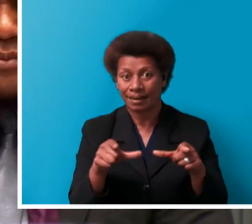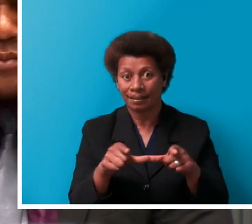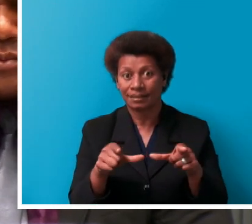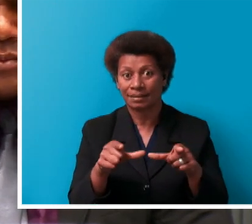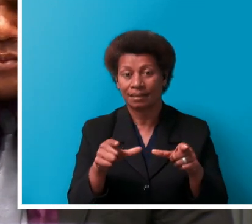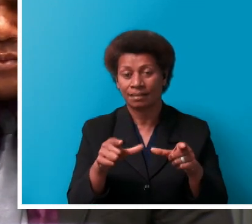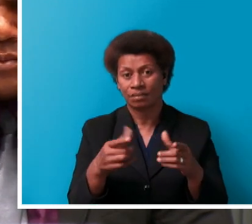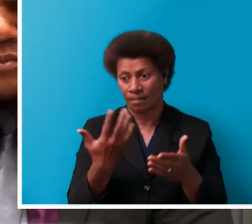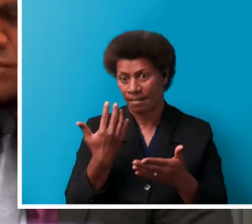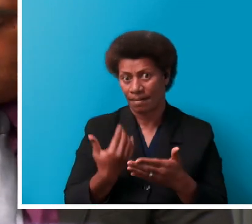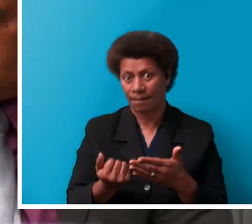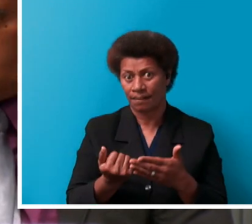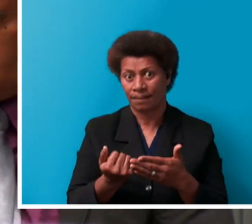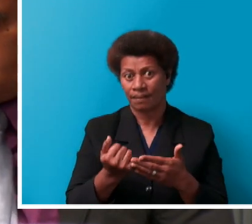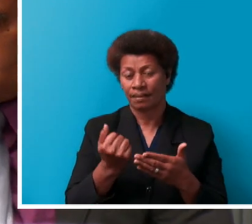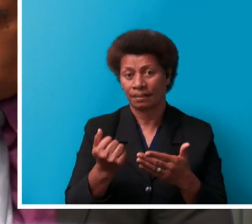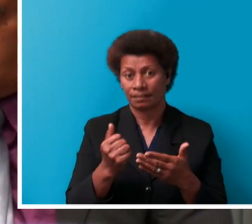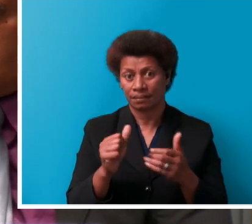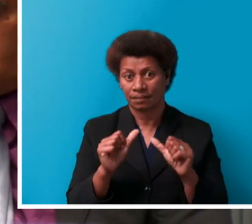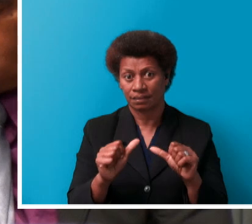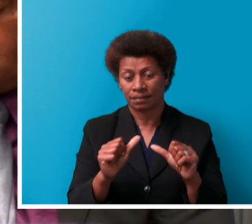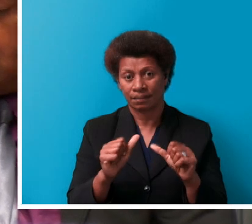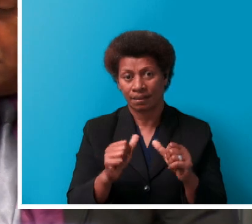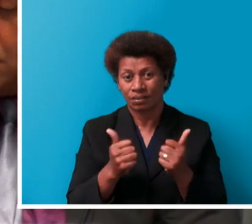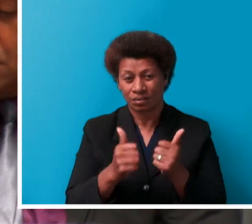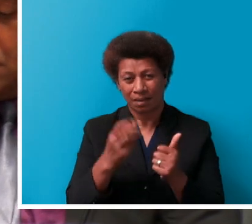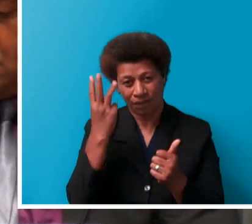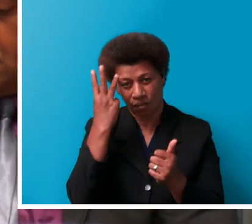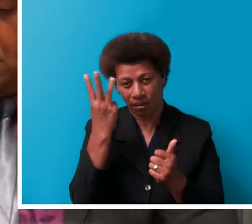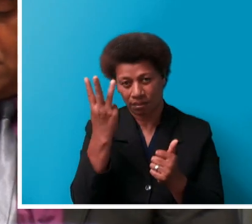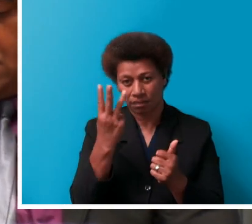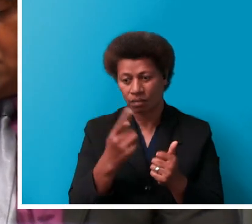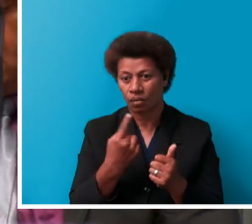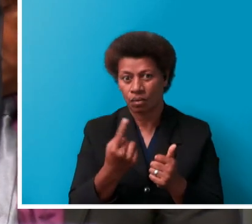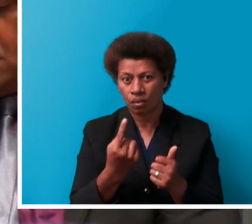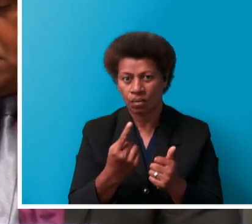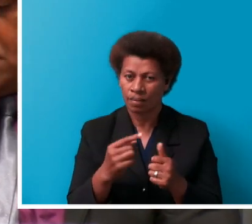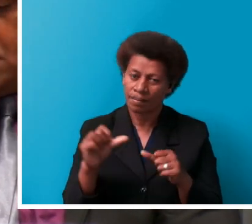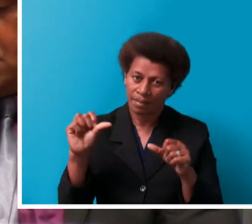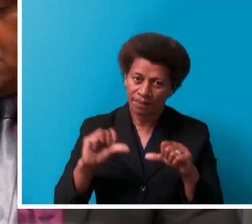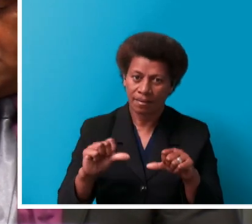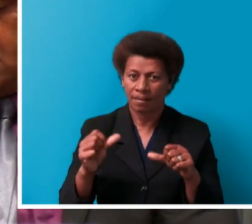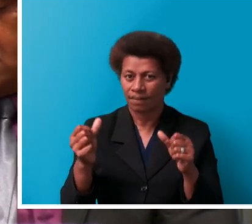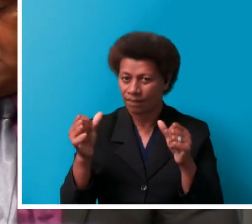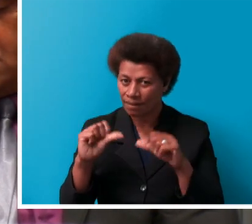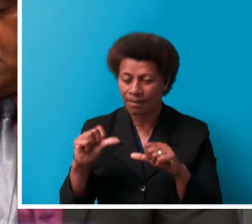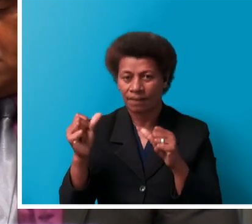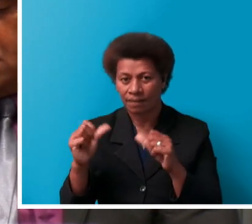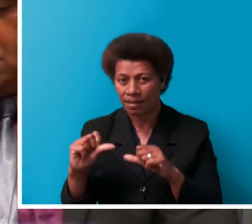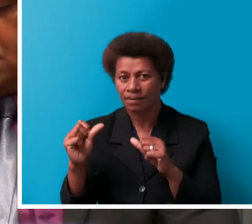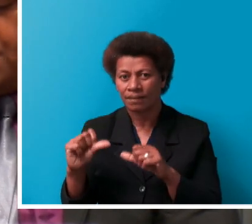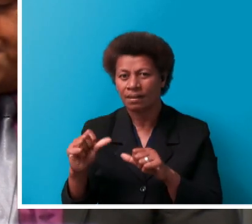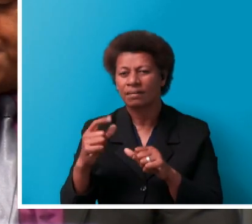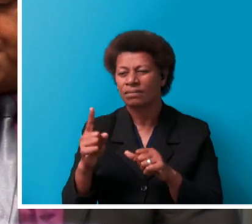Reform Drive Wise program, especially designed for those who frequently fail to adhere to road safety